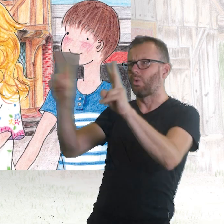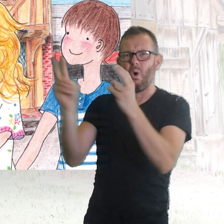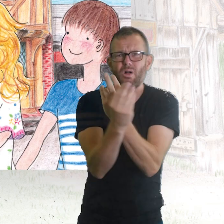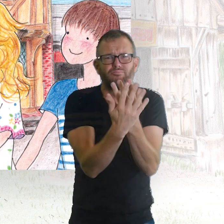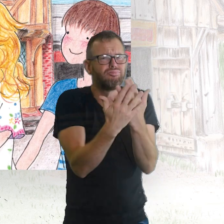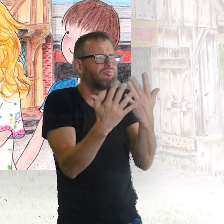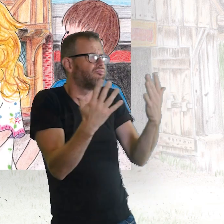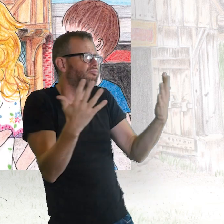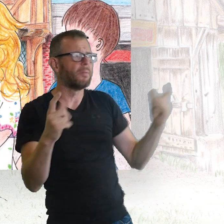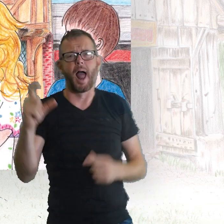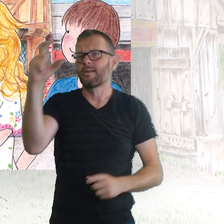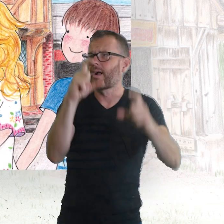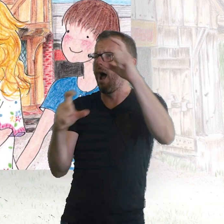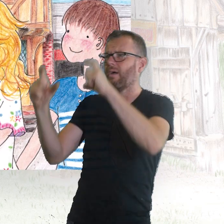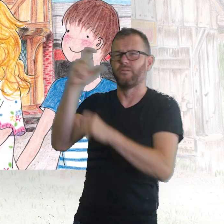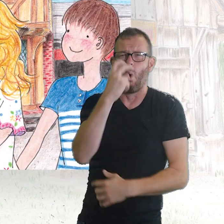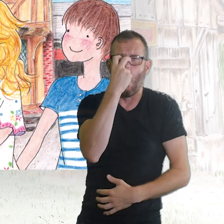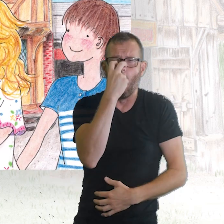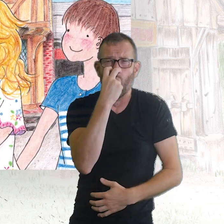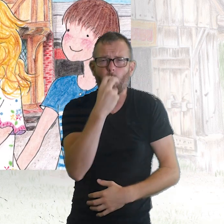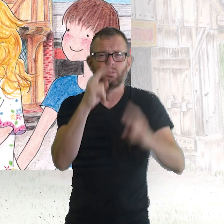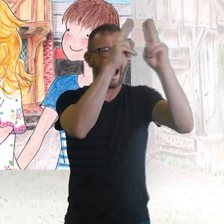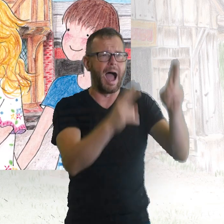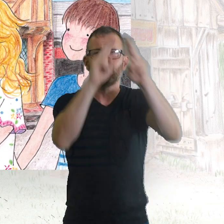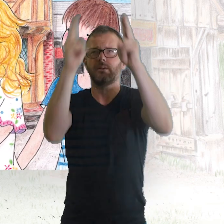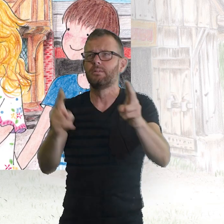They saw many colourful old houses.